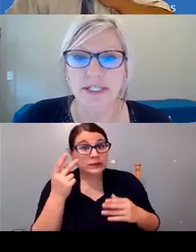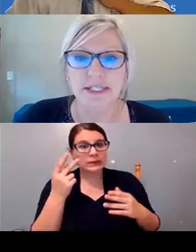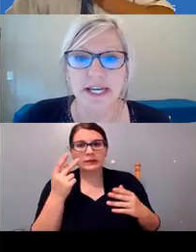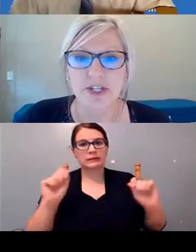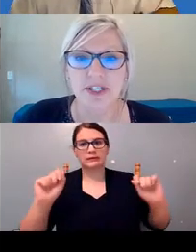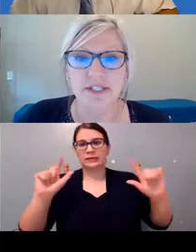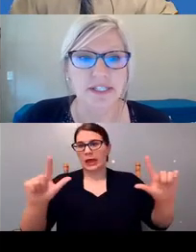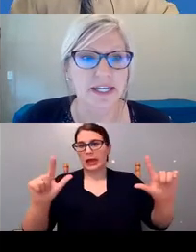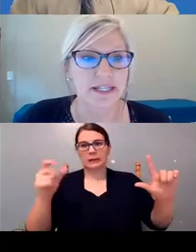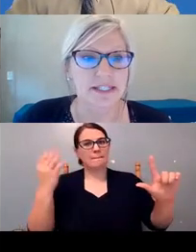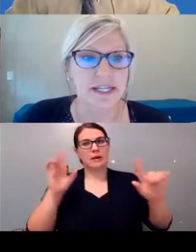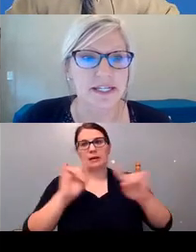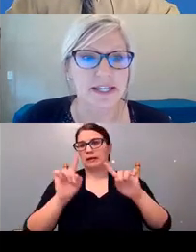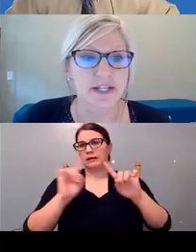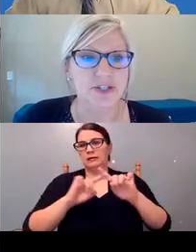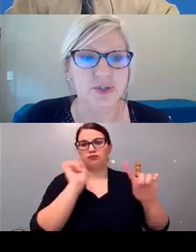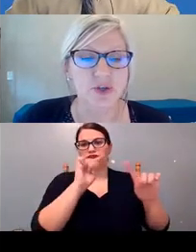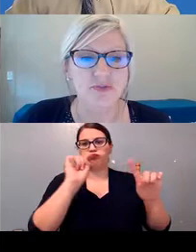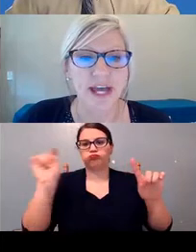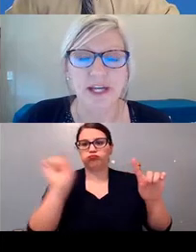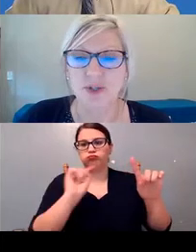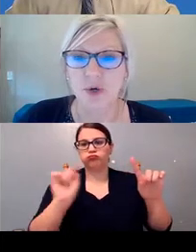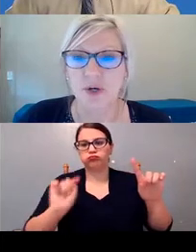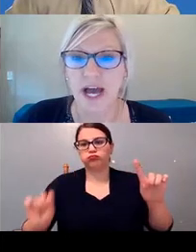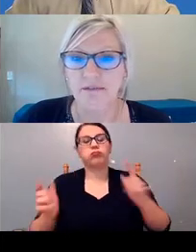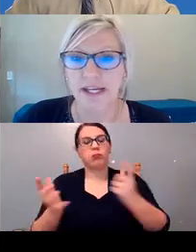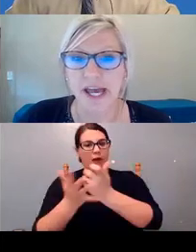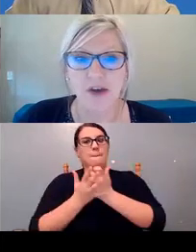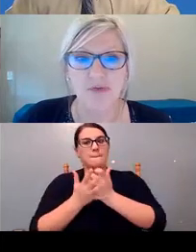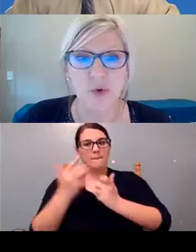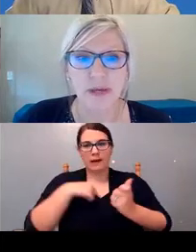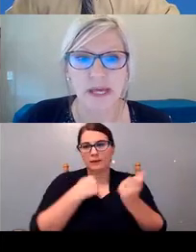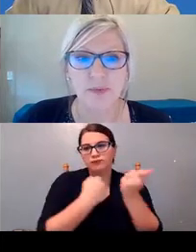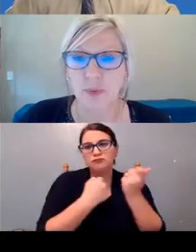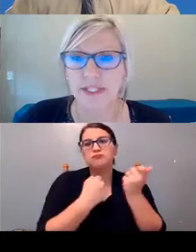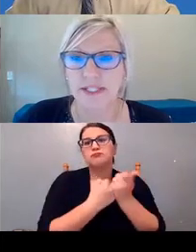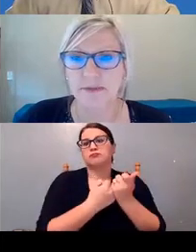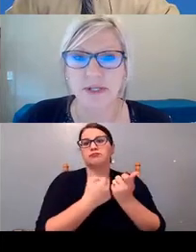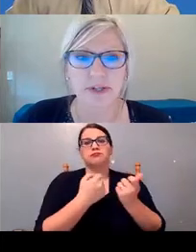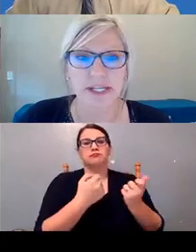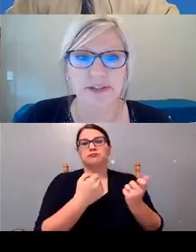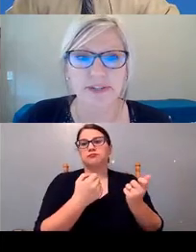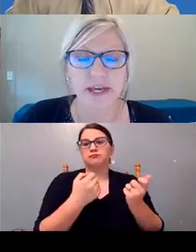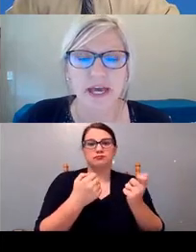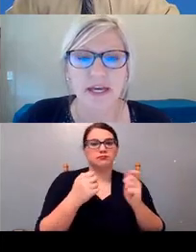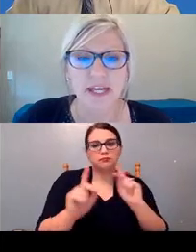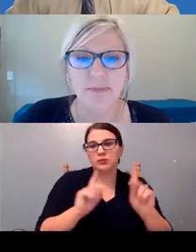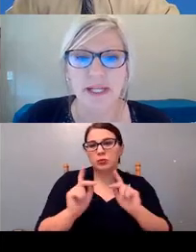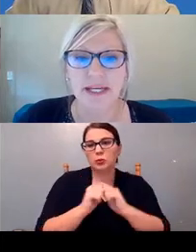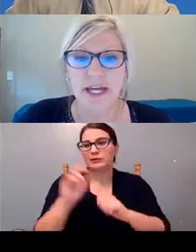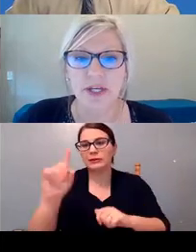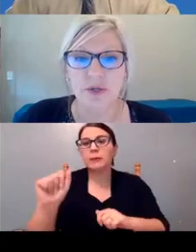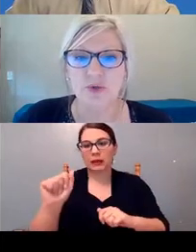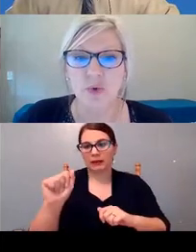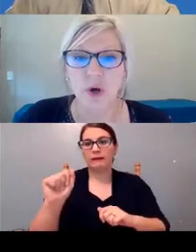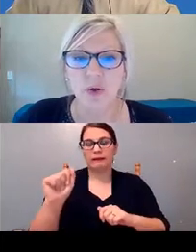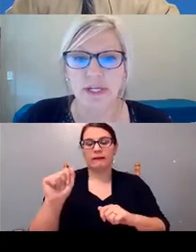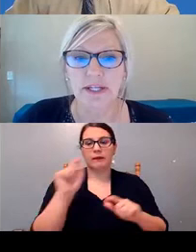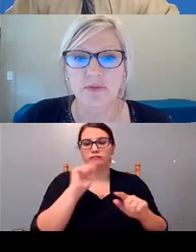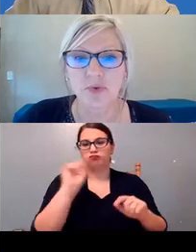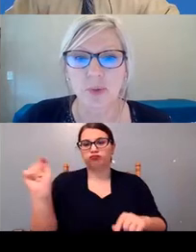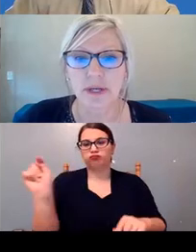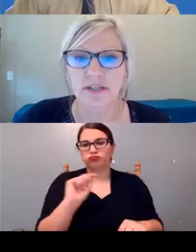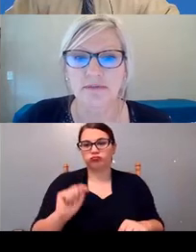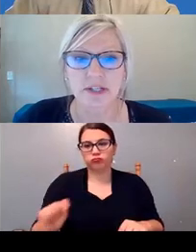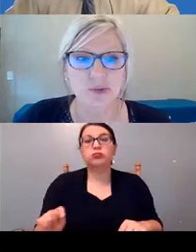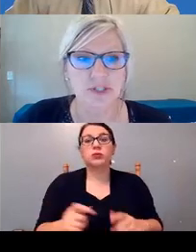numerous organizations and entities that serve and or advocate for people with disabilities. They play a huge role